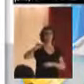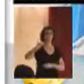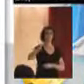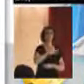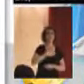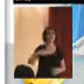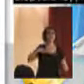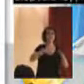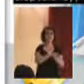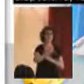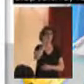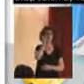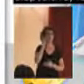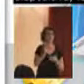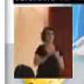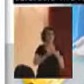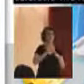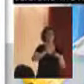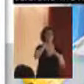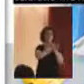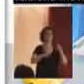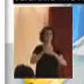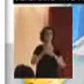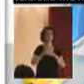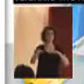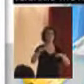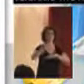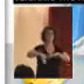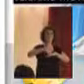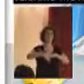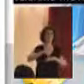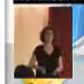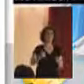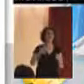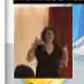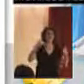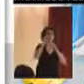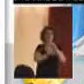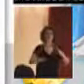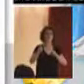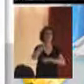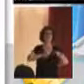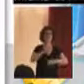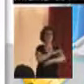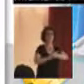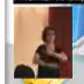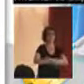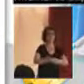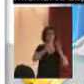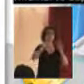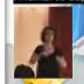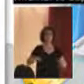so that they can all have equal access to tactile touch telephony just like anybody